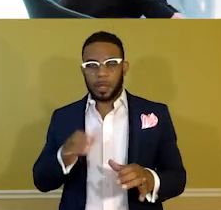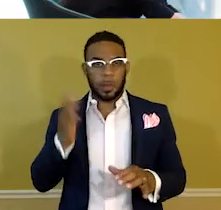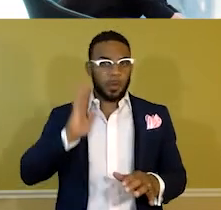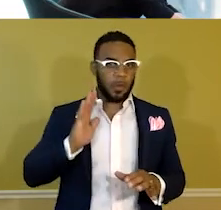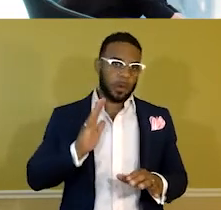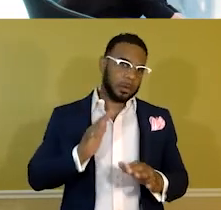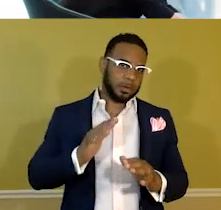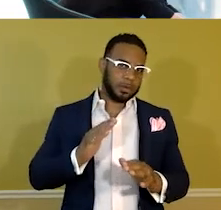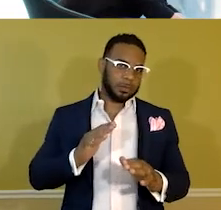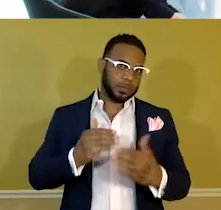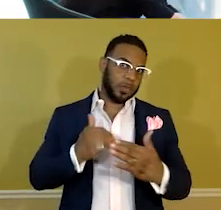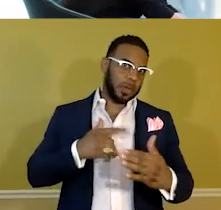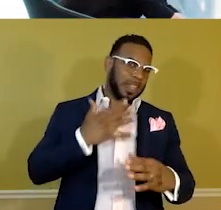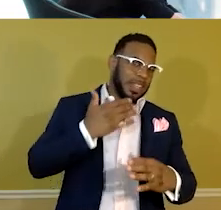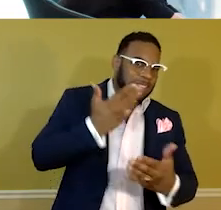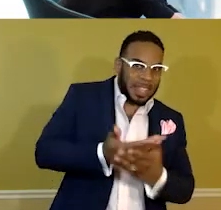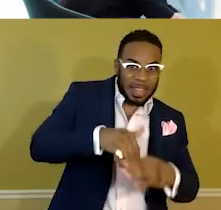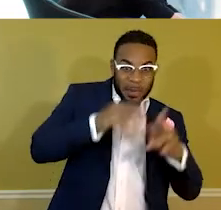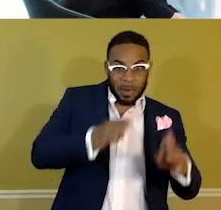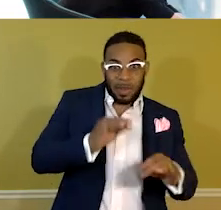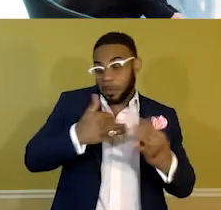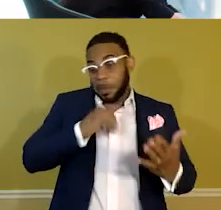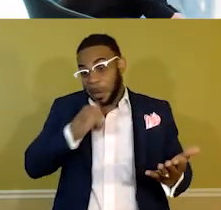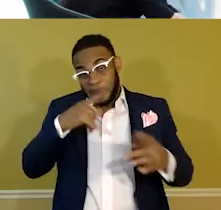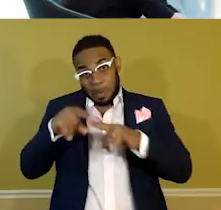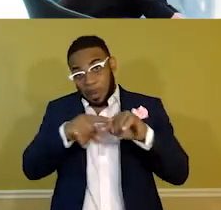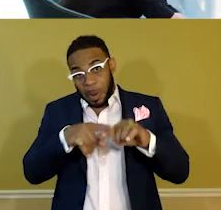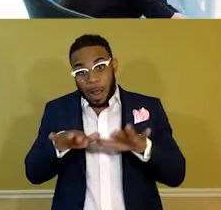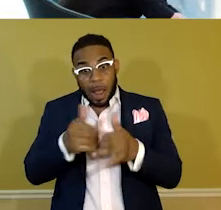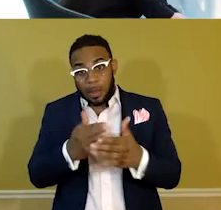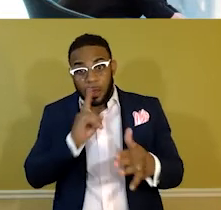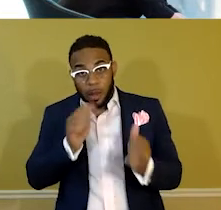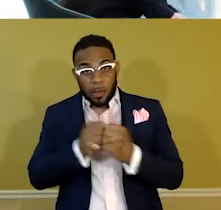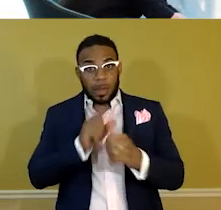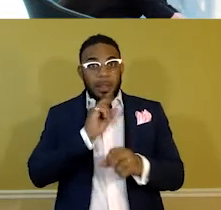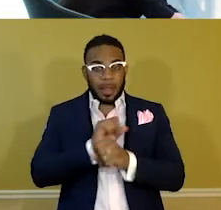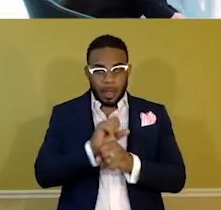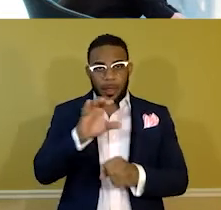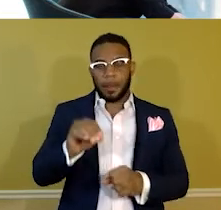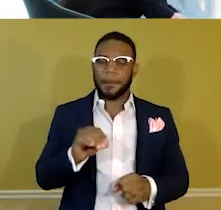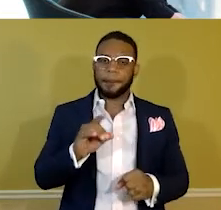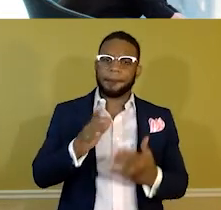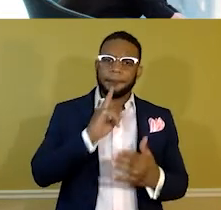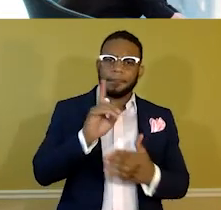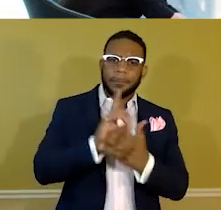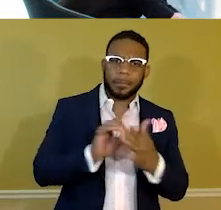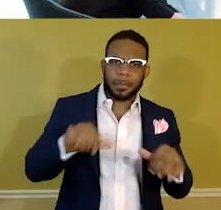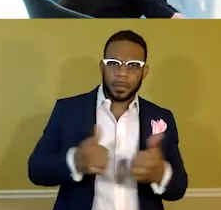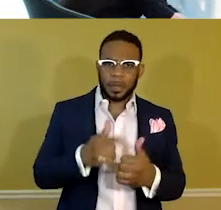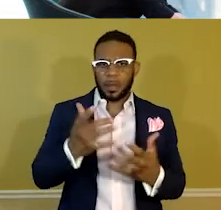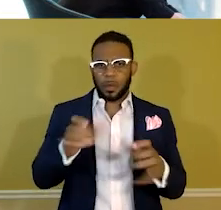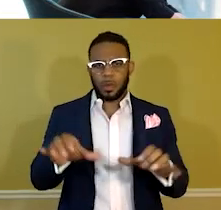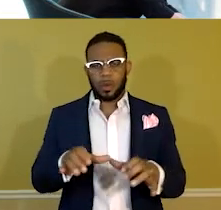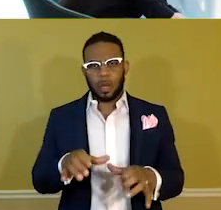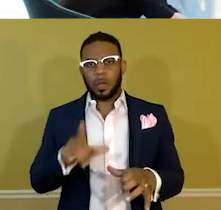before you actually get to the, to the in-person interview, or maybe not depending on, you know, how things are with the actual company, but there might be a design challenge that they want